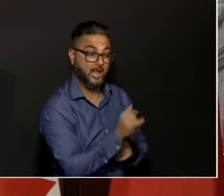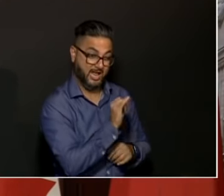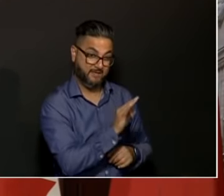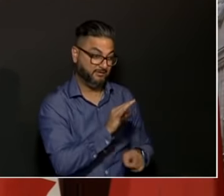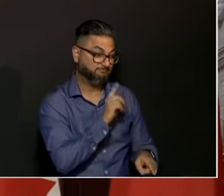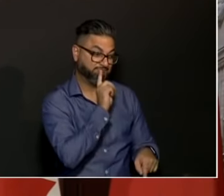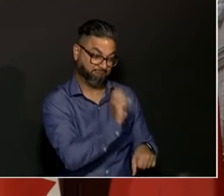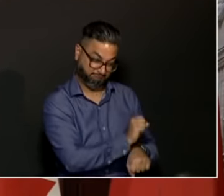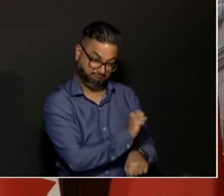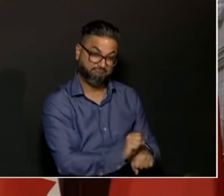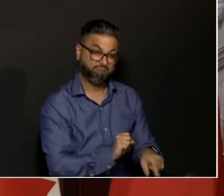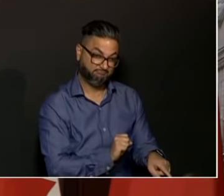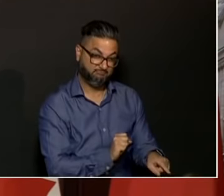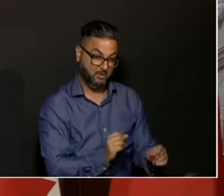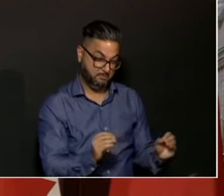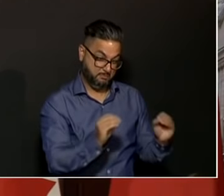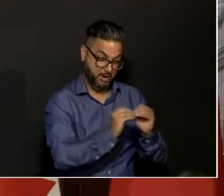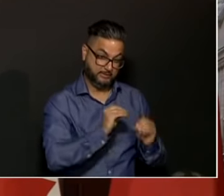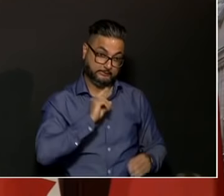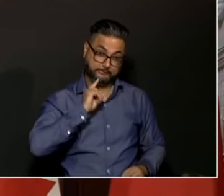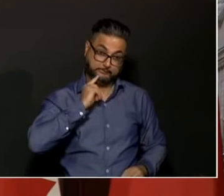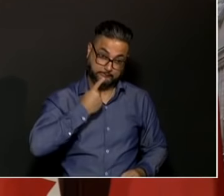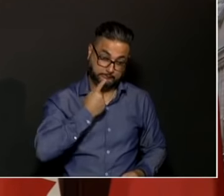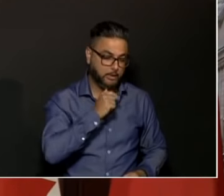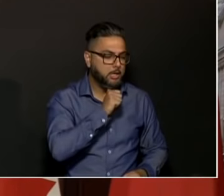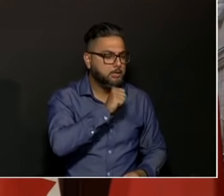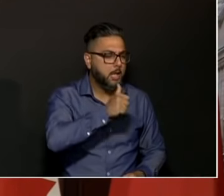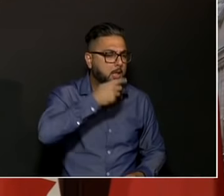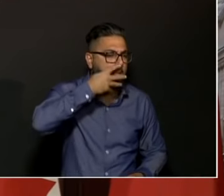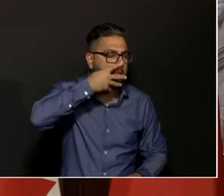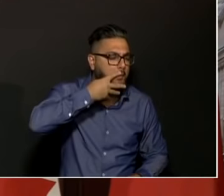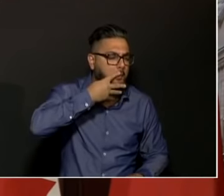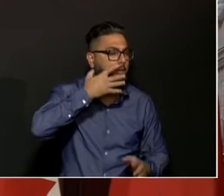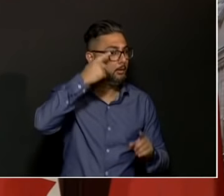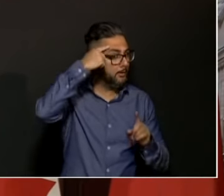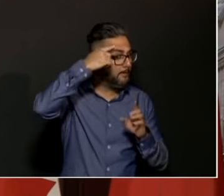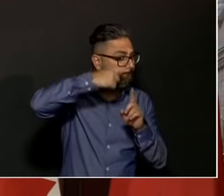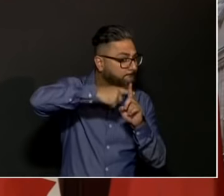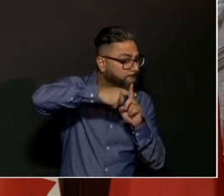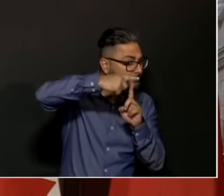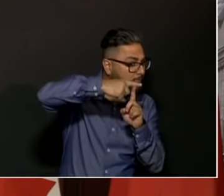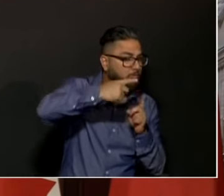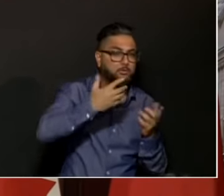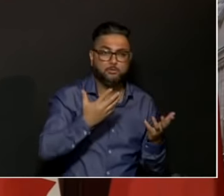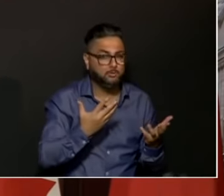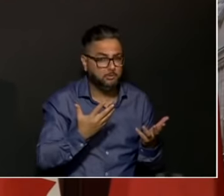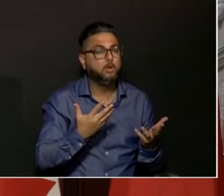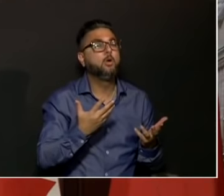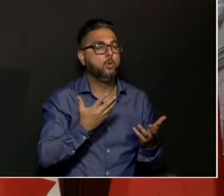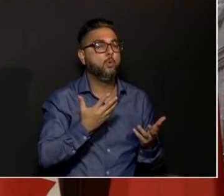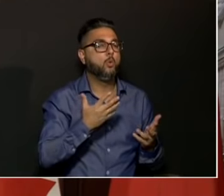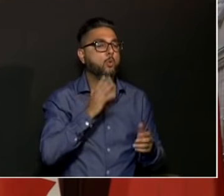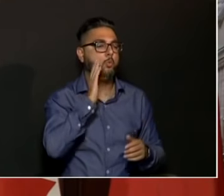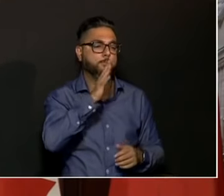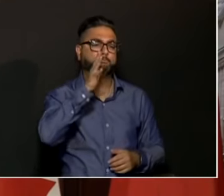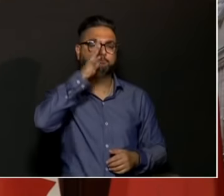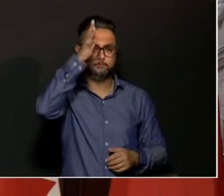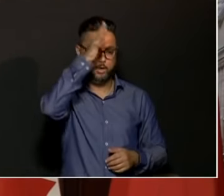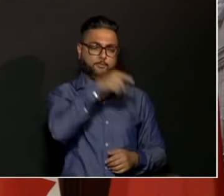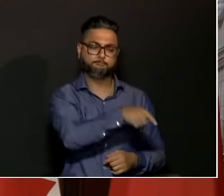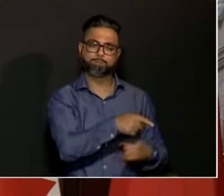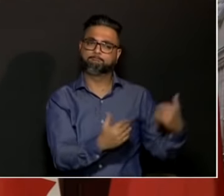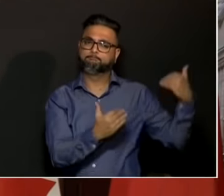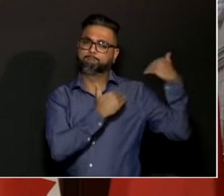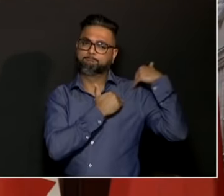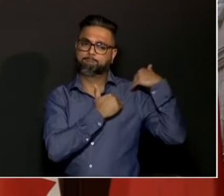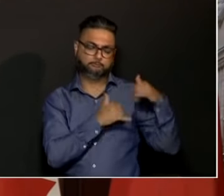to be more significant than a runny nose, if they have a temperature, for example, that will be, of course, up to the parents to keep the child home and